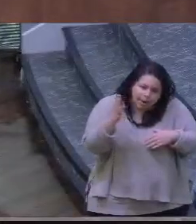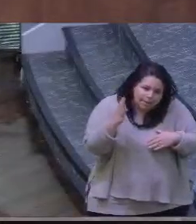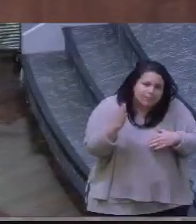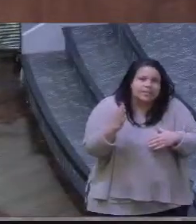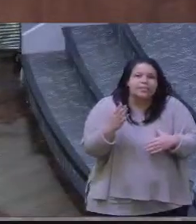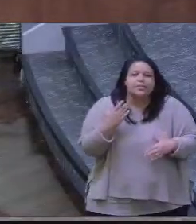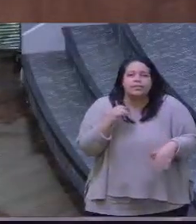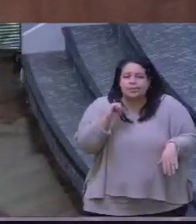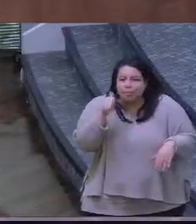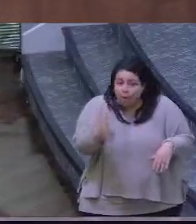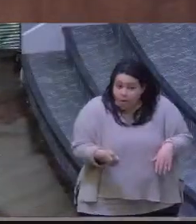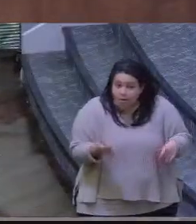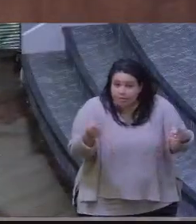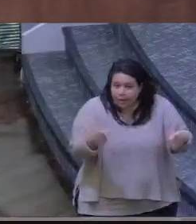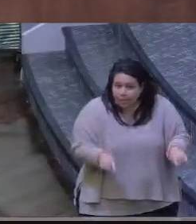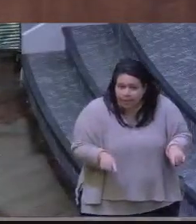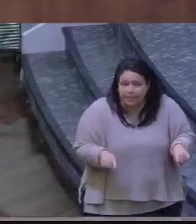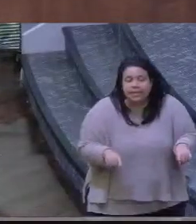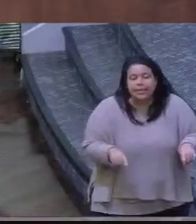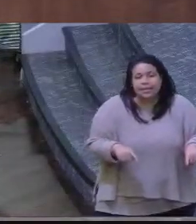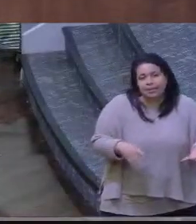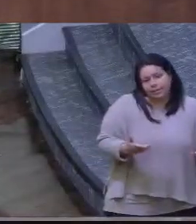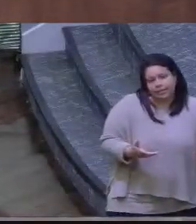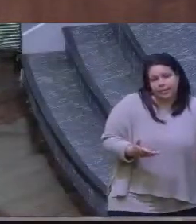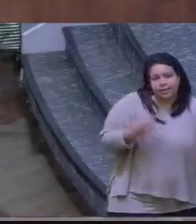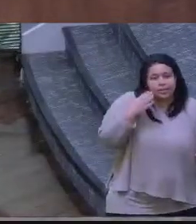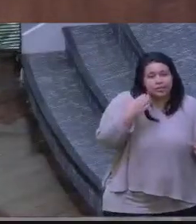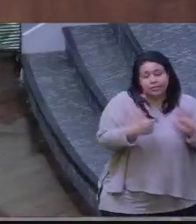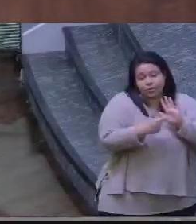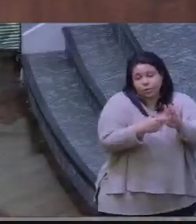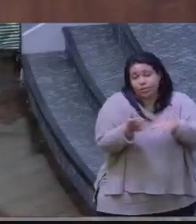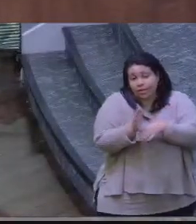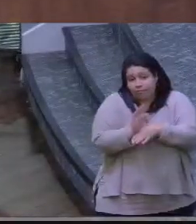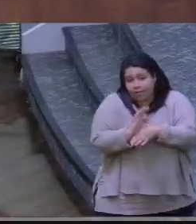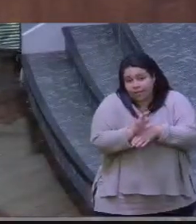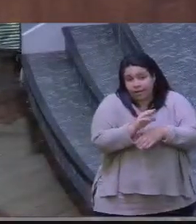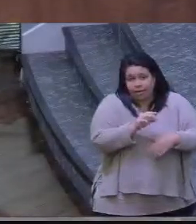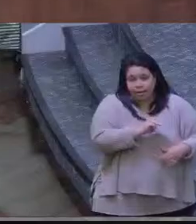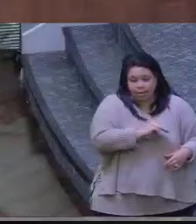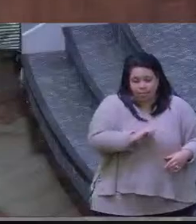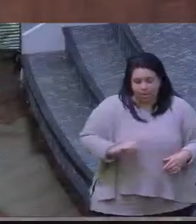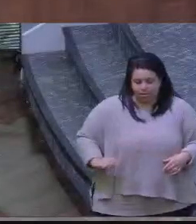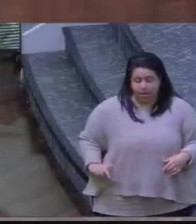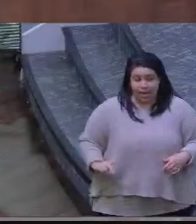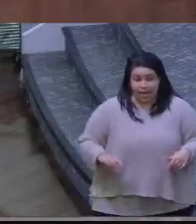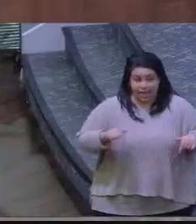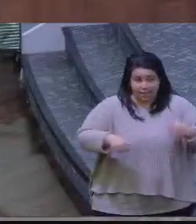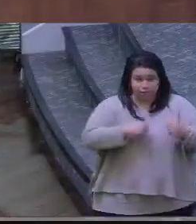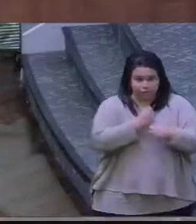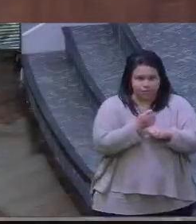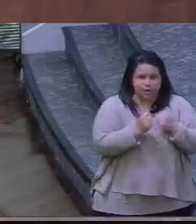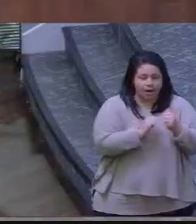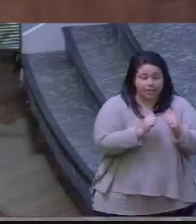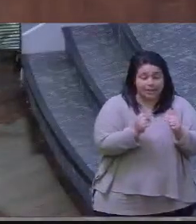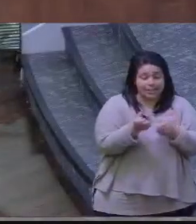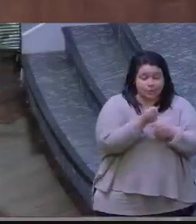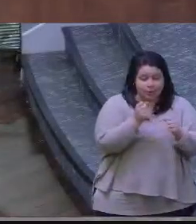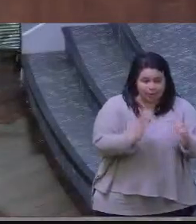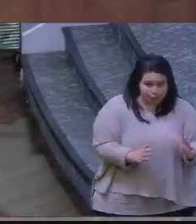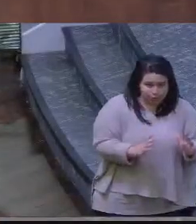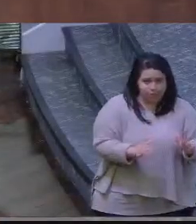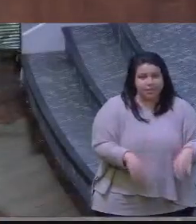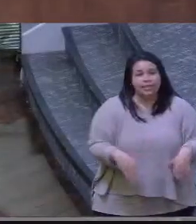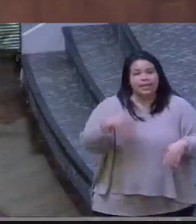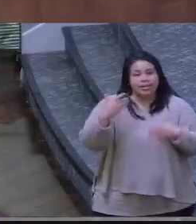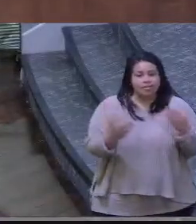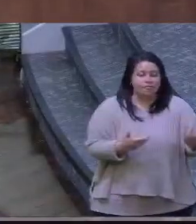will debut our annual MLK video featuring this year's contest winners. A number of our students from Clark